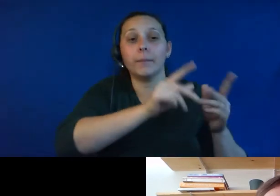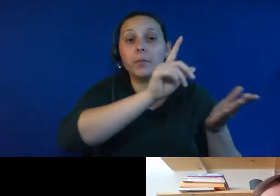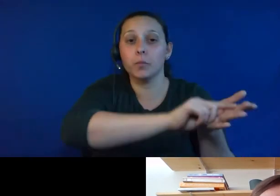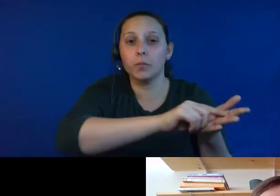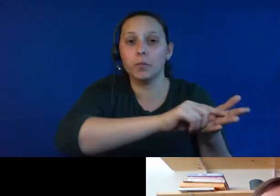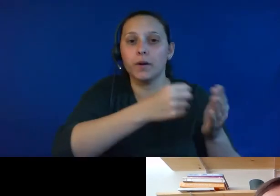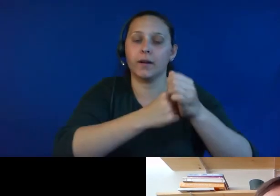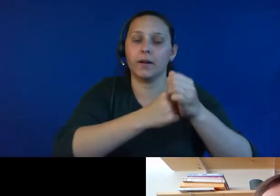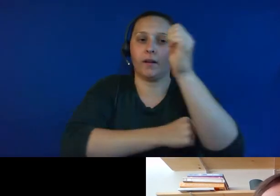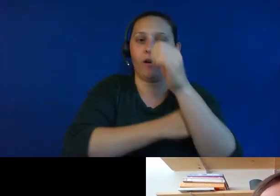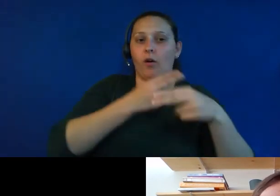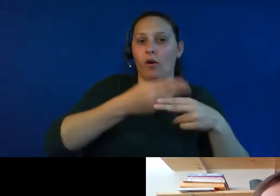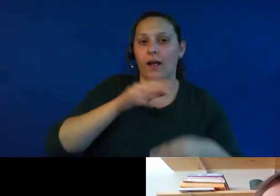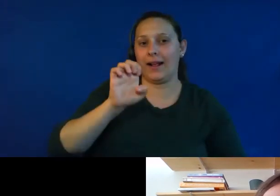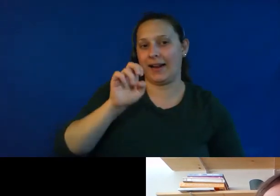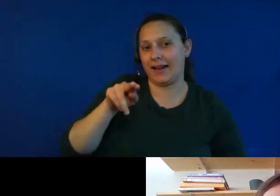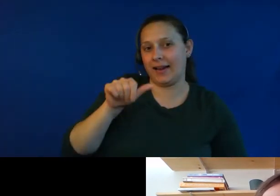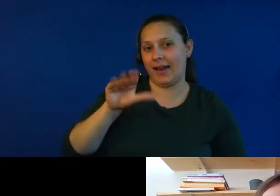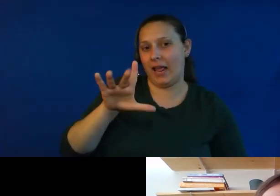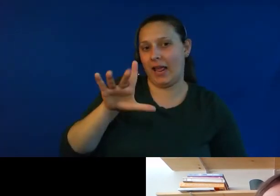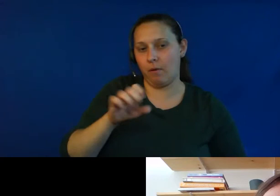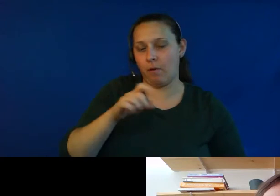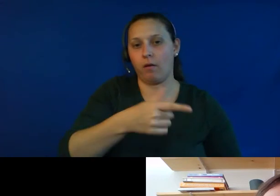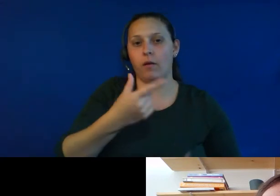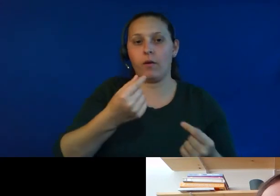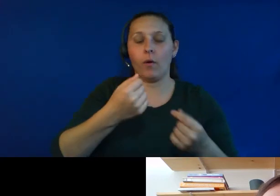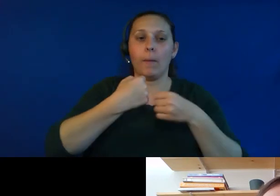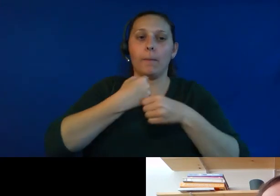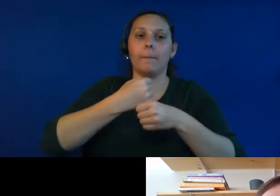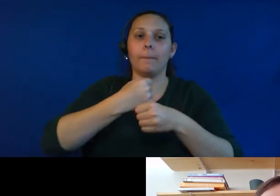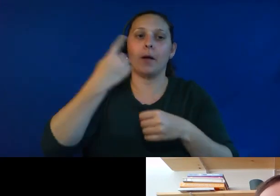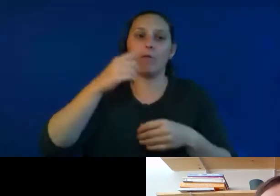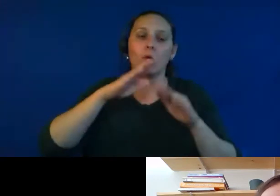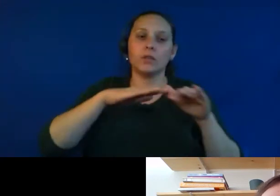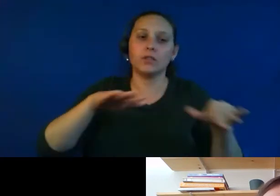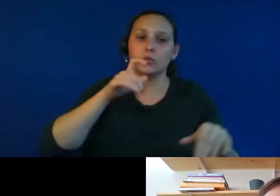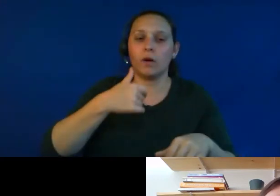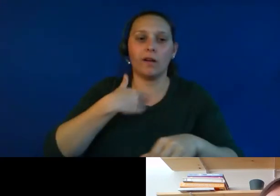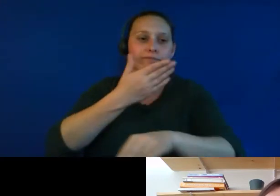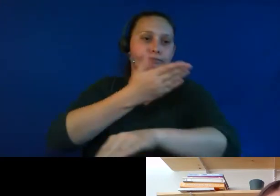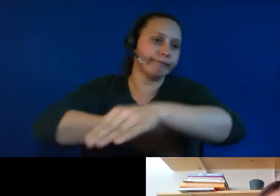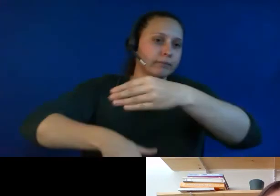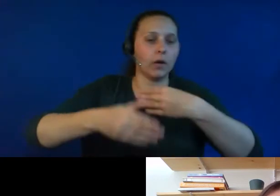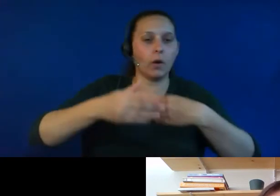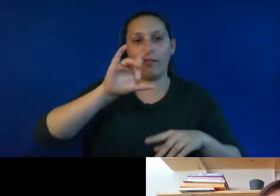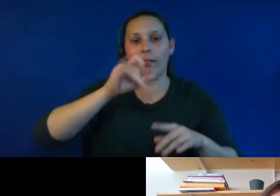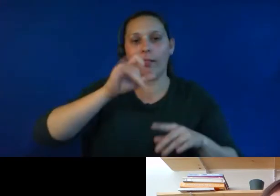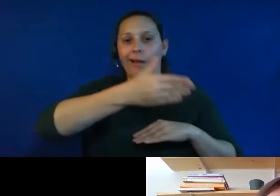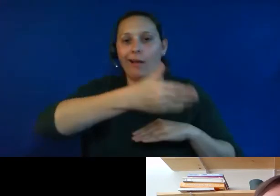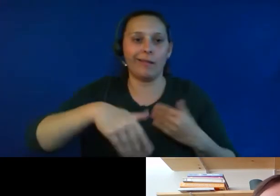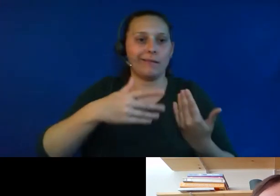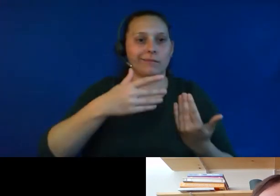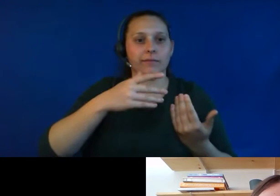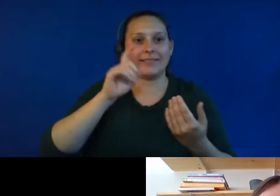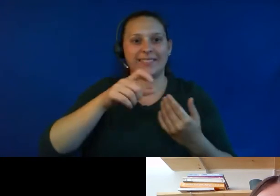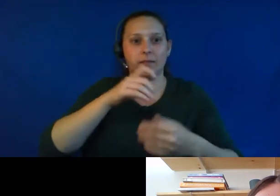called Enable, and what they do is that they actually print prosthetics for children who may have lost a limb